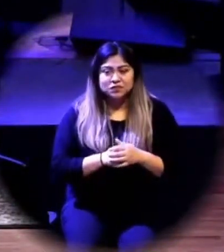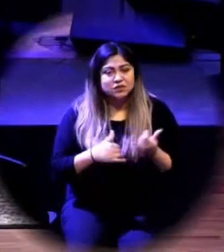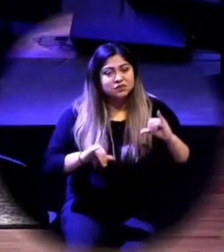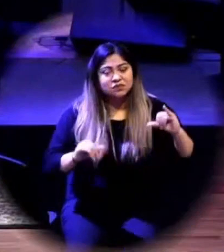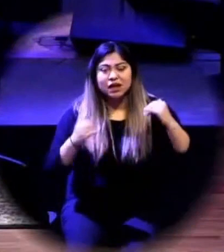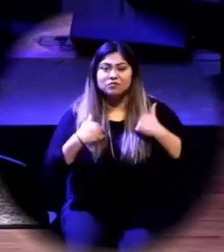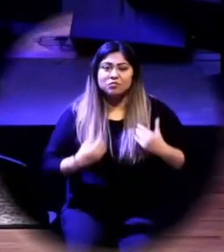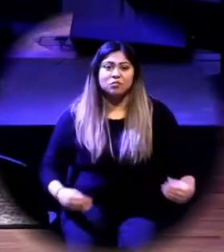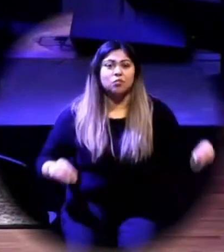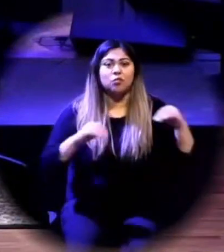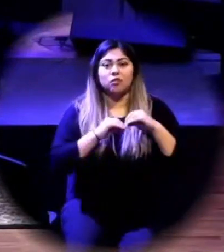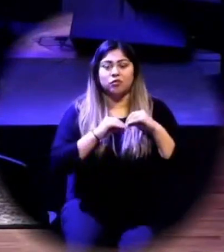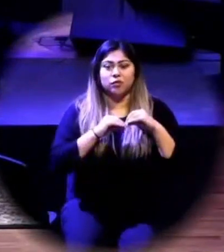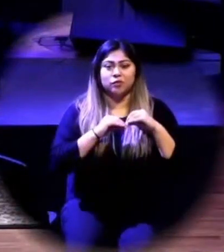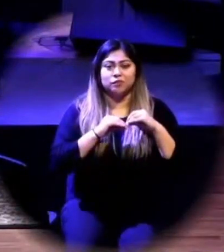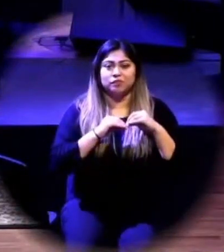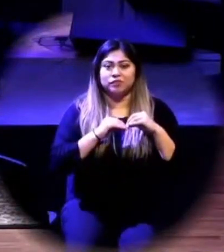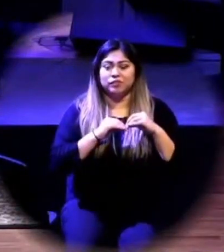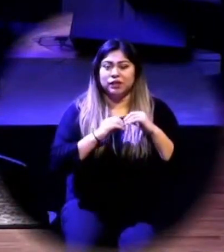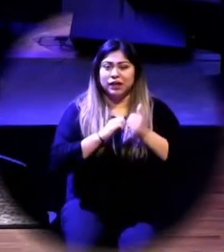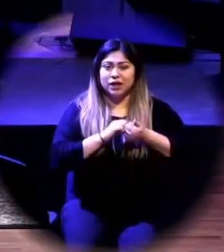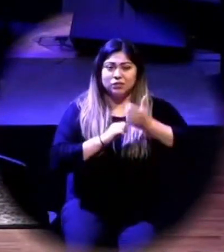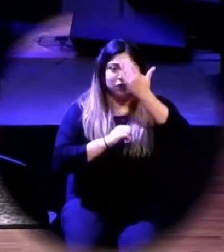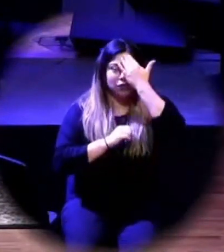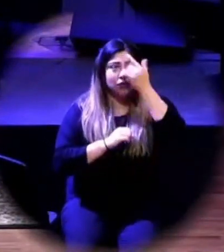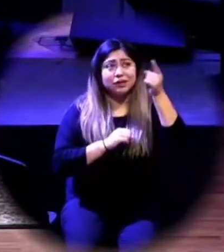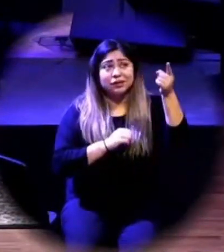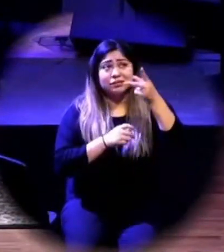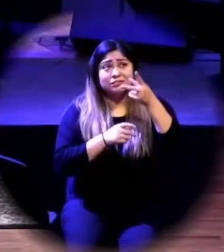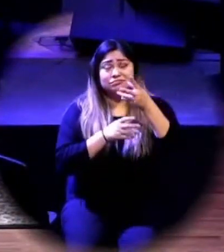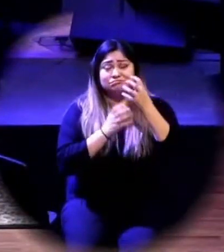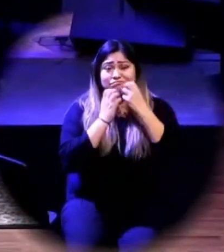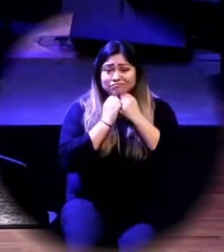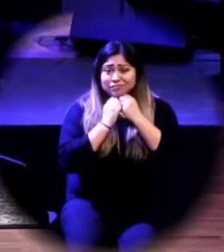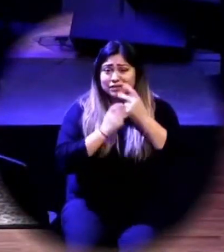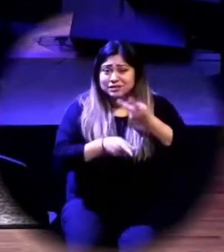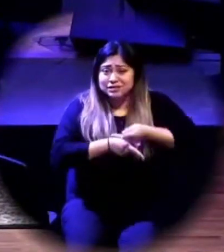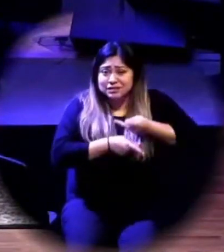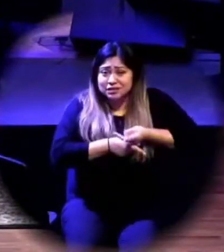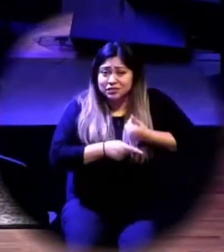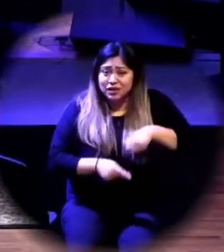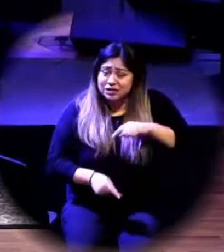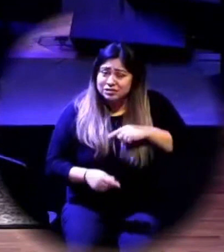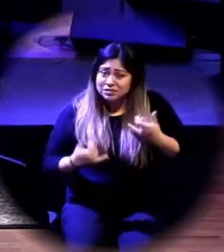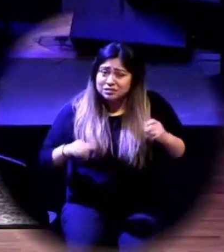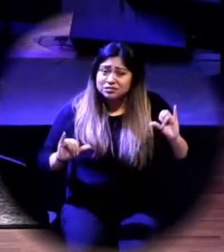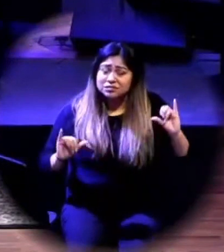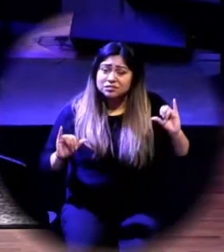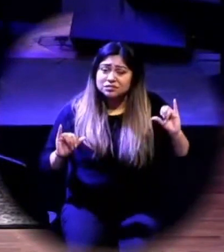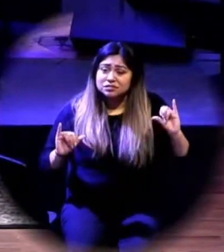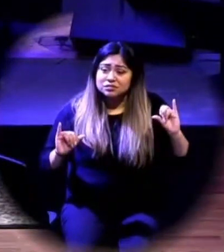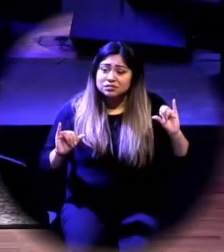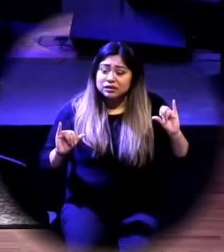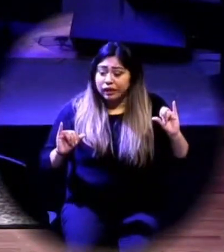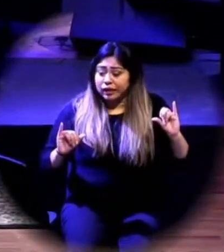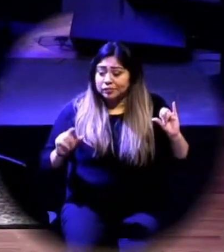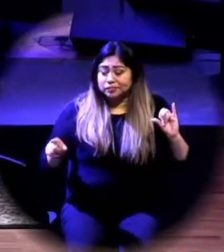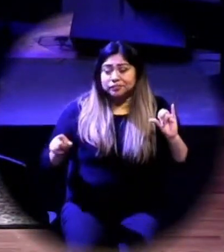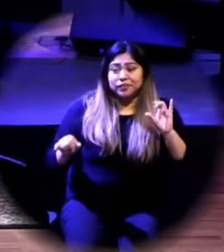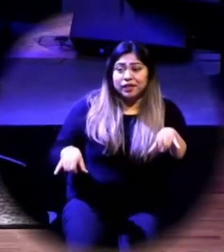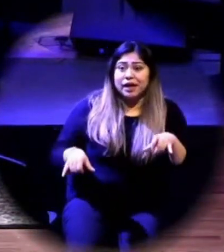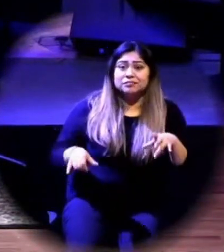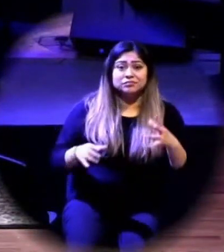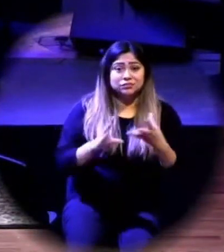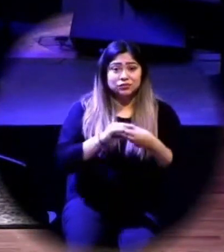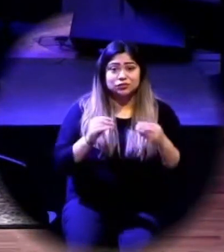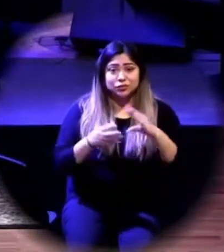us in our brokenness? Well, in passages like this, we get a picture that God loves us so much that he